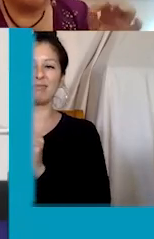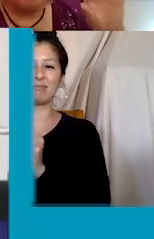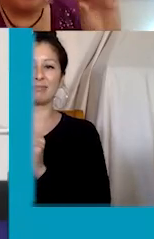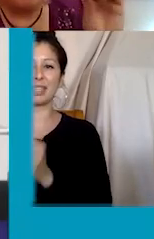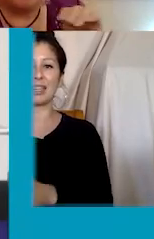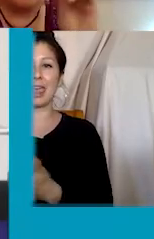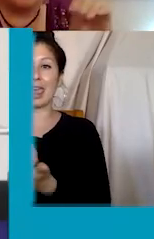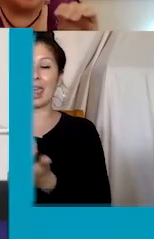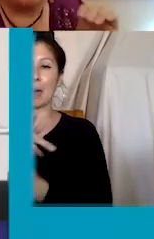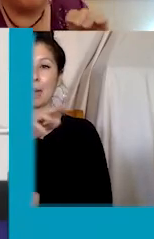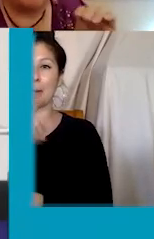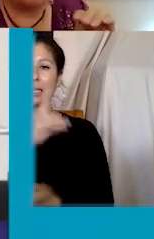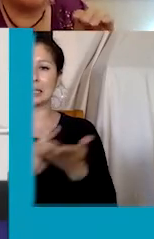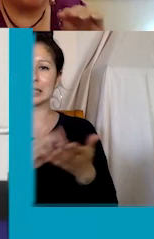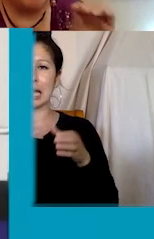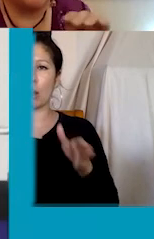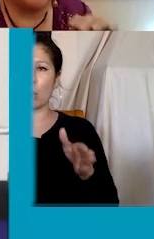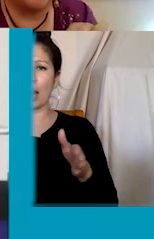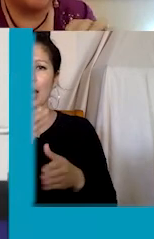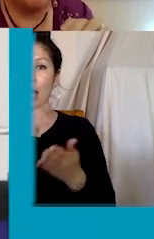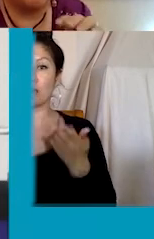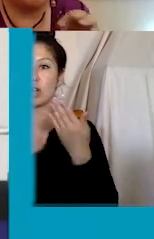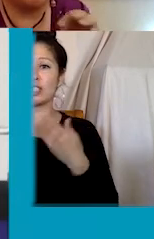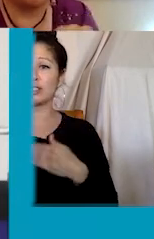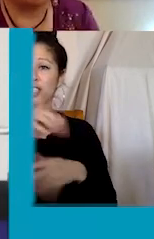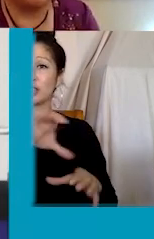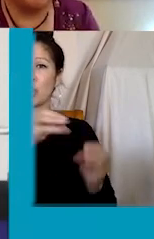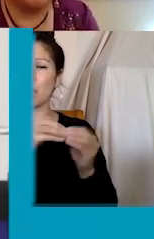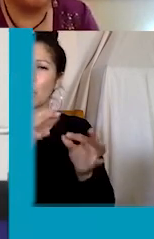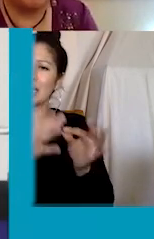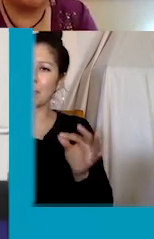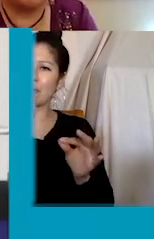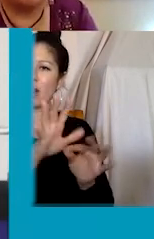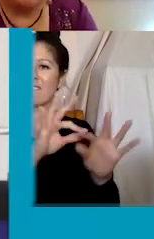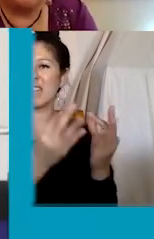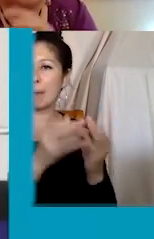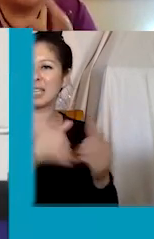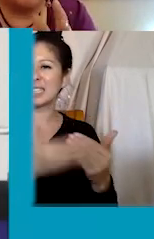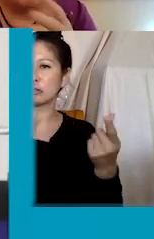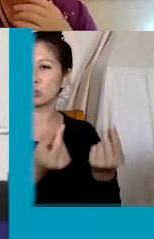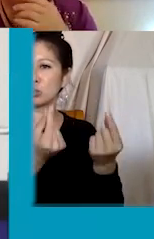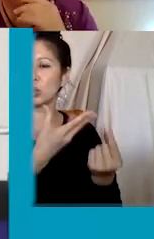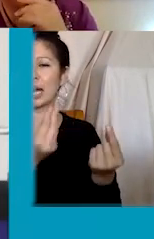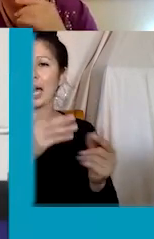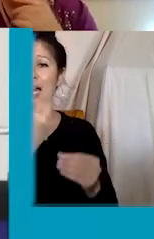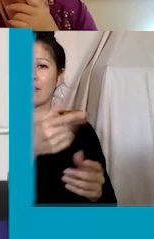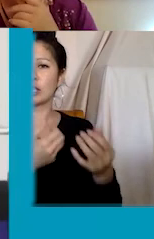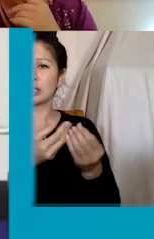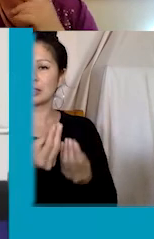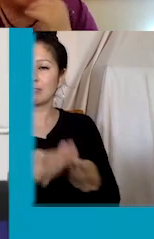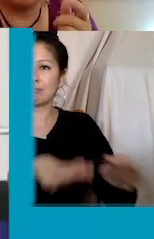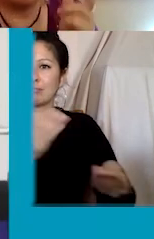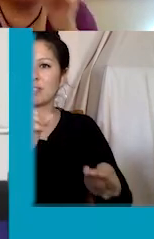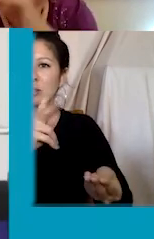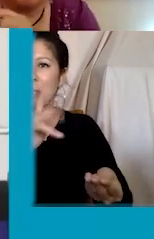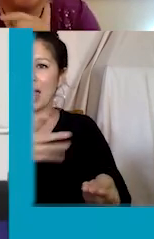I've been helping Paz design ways and projects she can do that are more simple for her family, and giving her supplies.